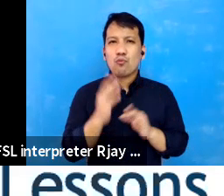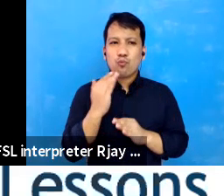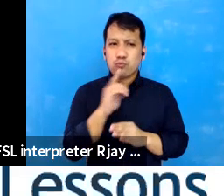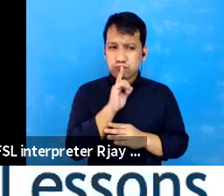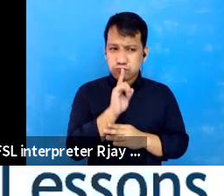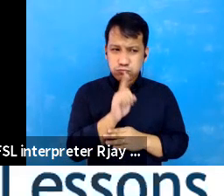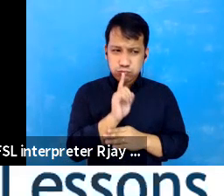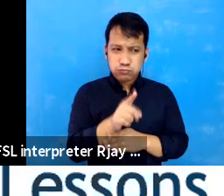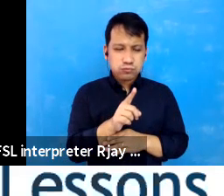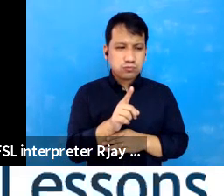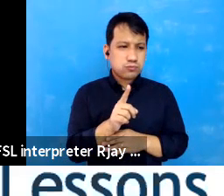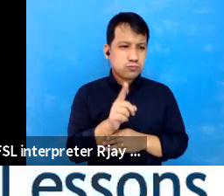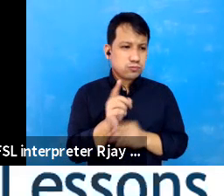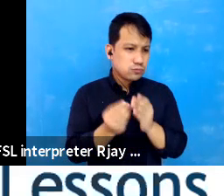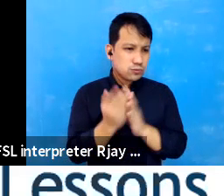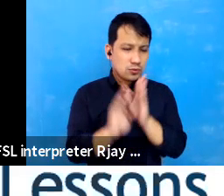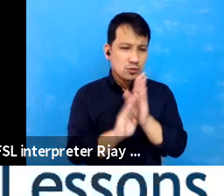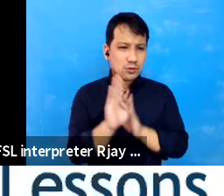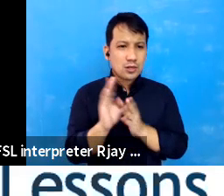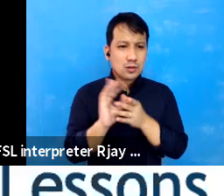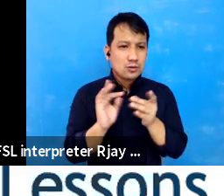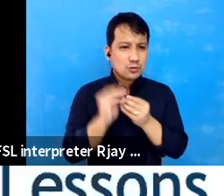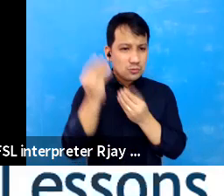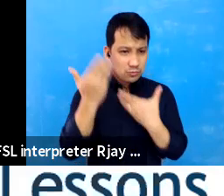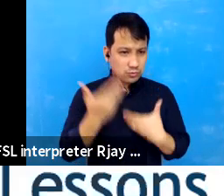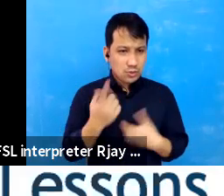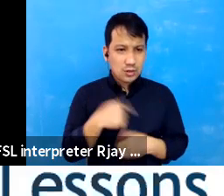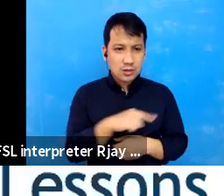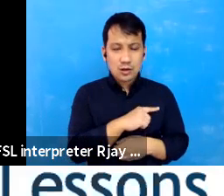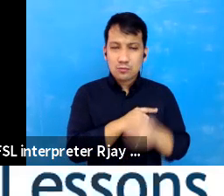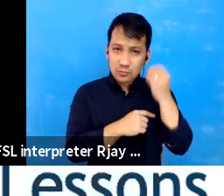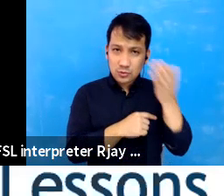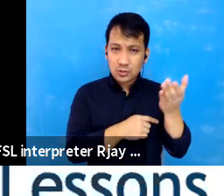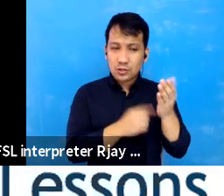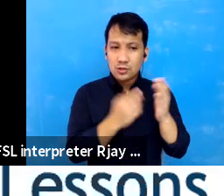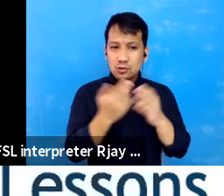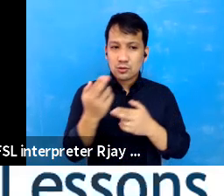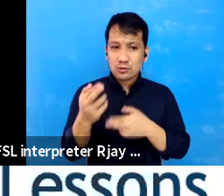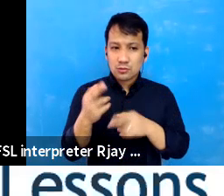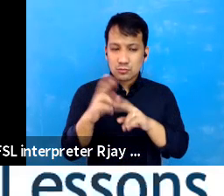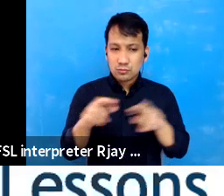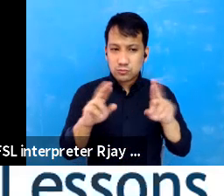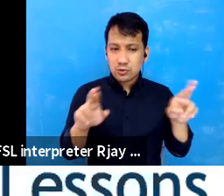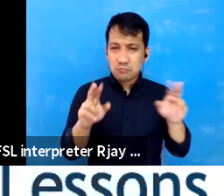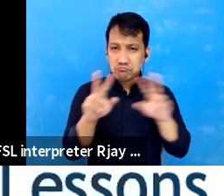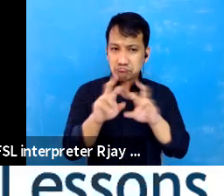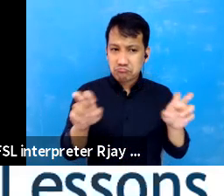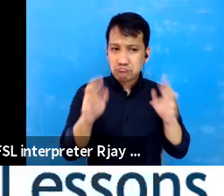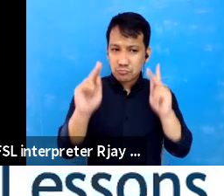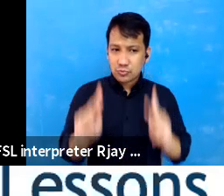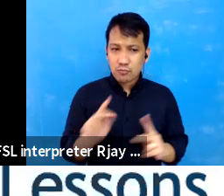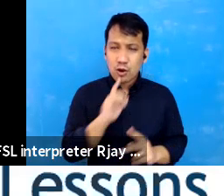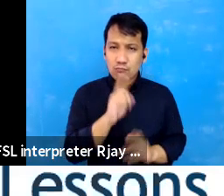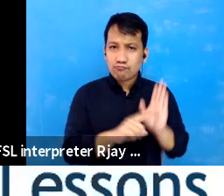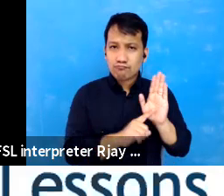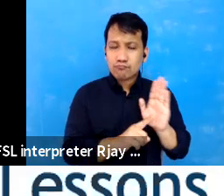Napaka-robust ng kinuwento sa atin ng ating mga resource persons. And it really